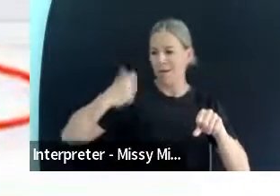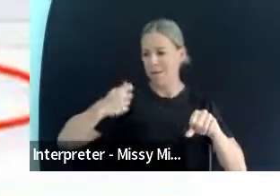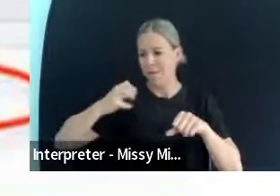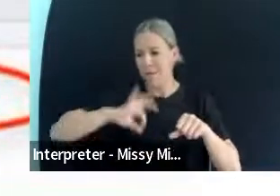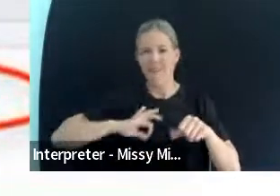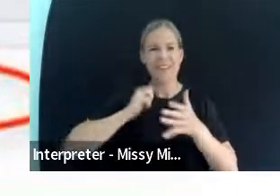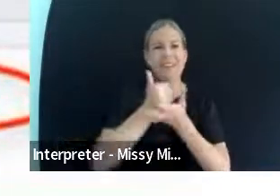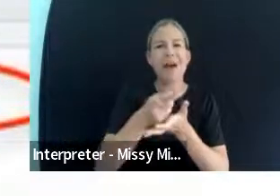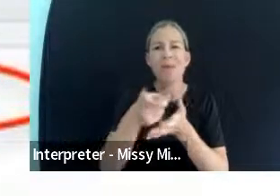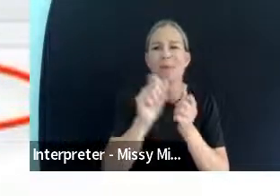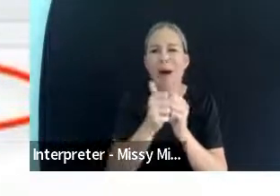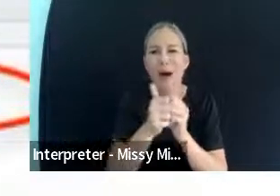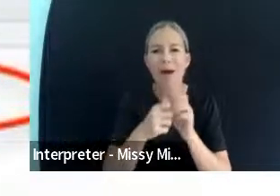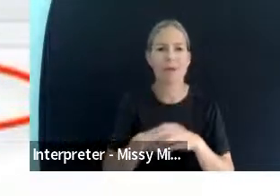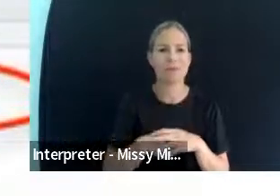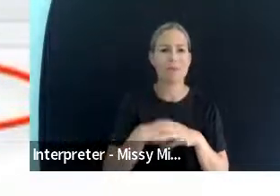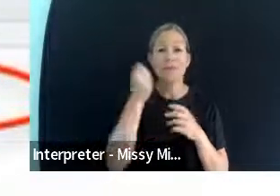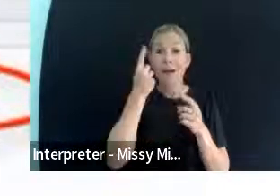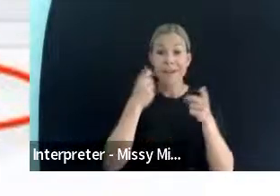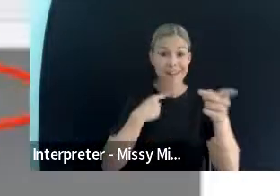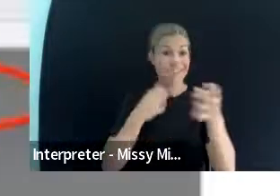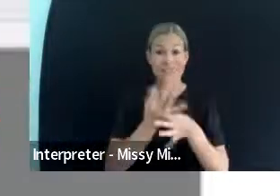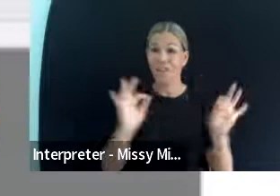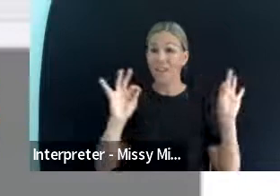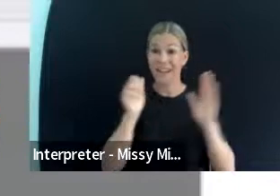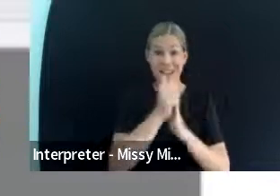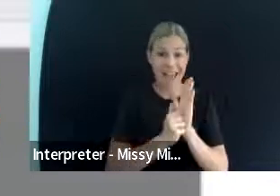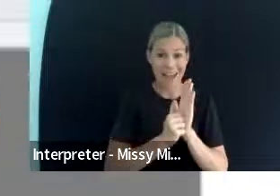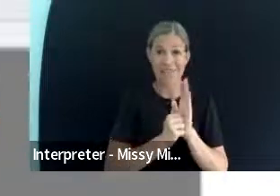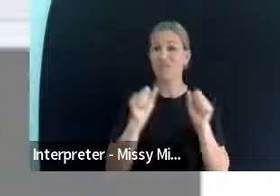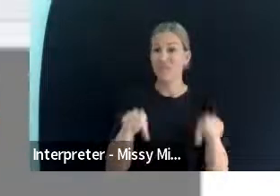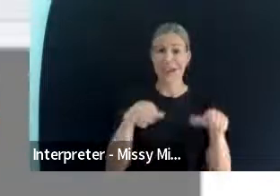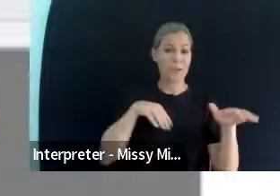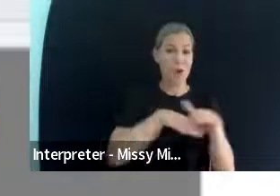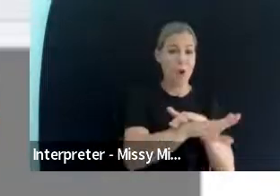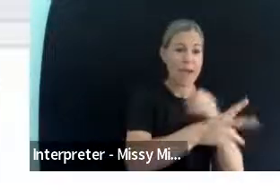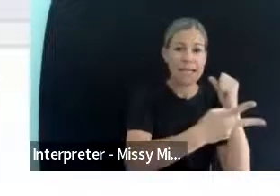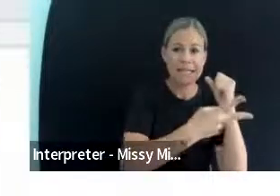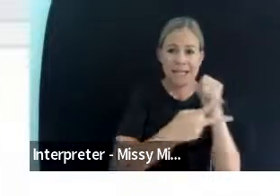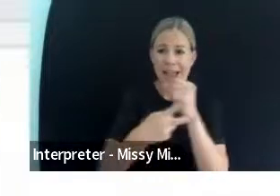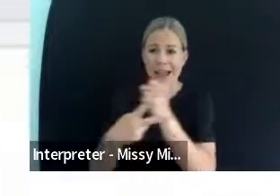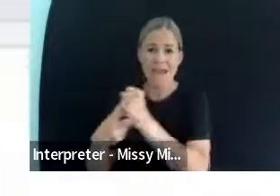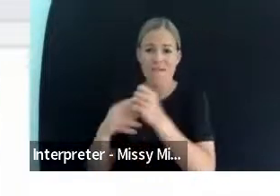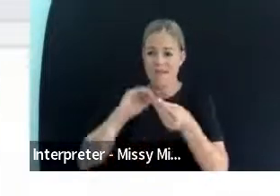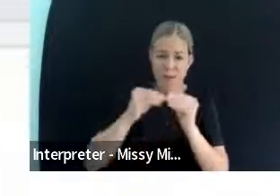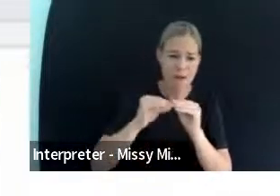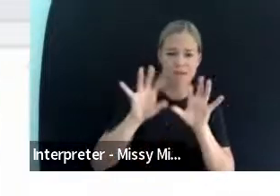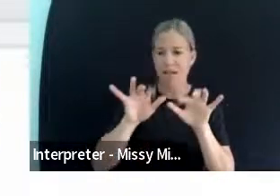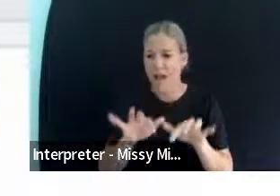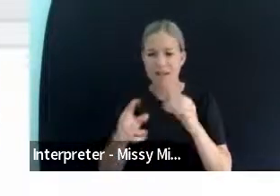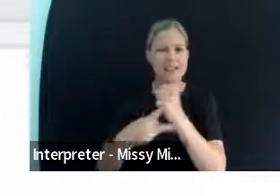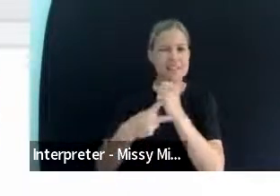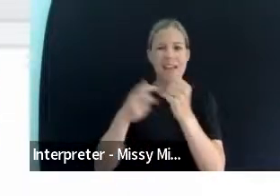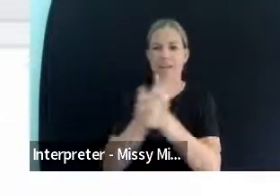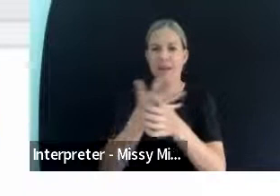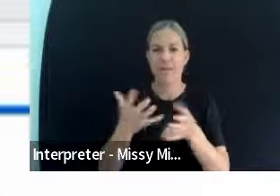free account, you can save your favorite pages and tools and save your estimator sessions. You can see